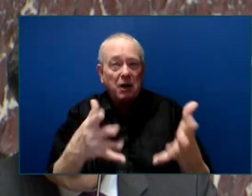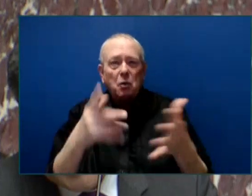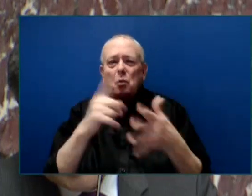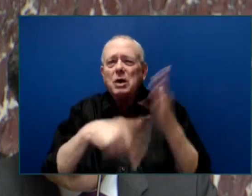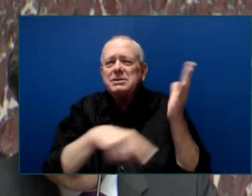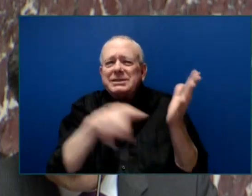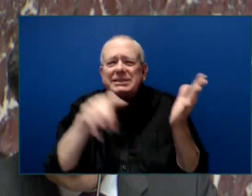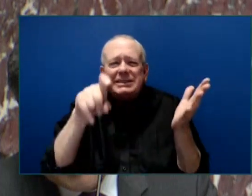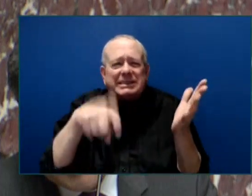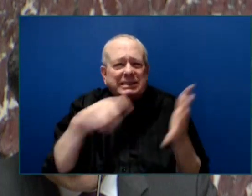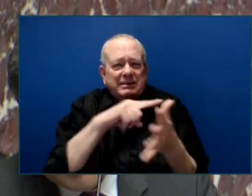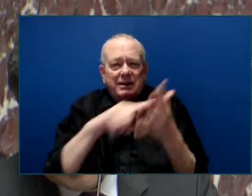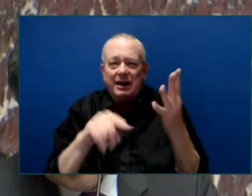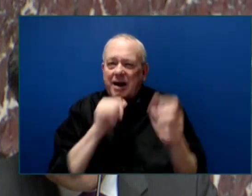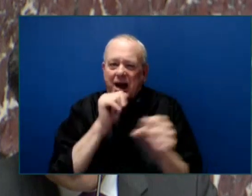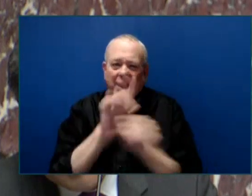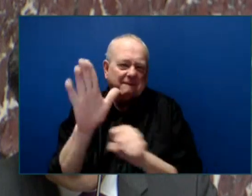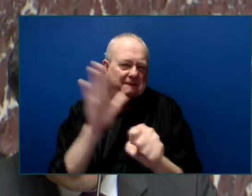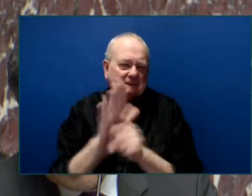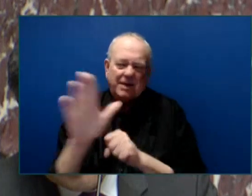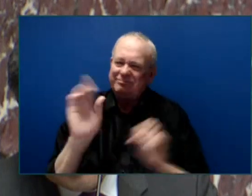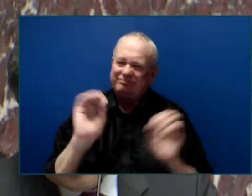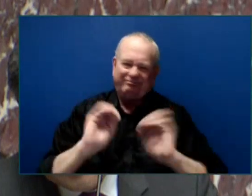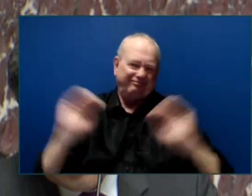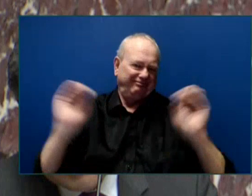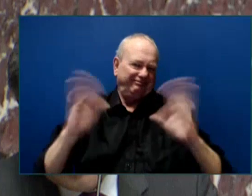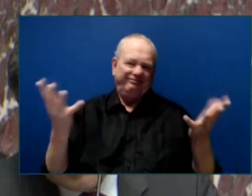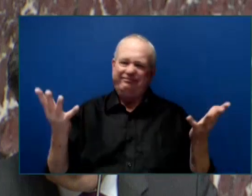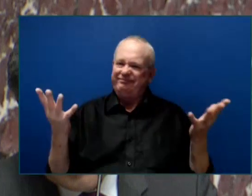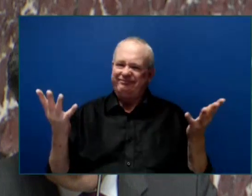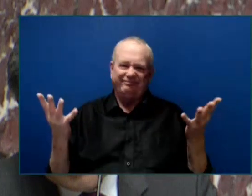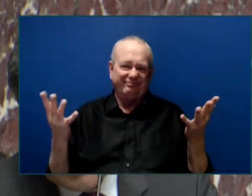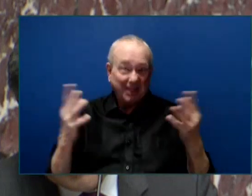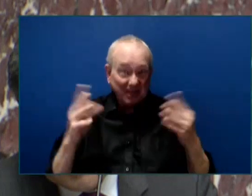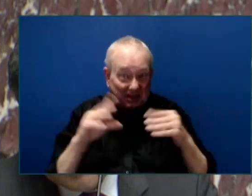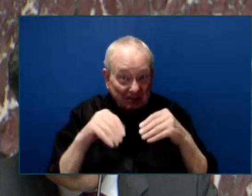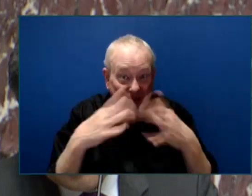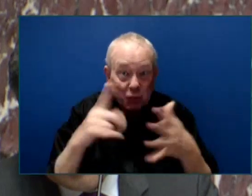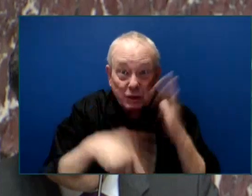quote. Health needs are not being sufficiently met.